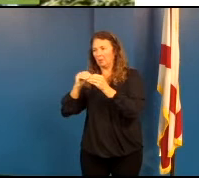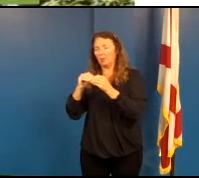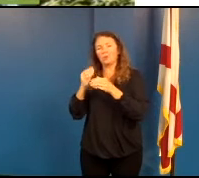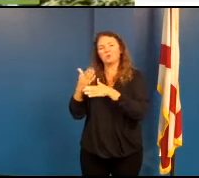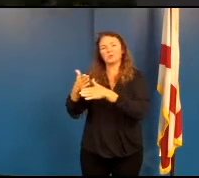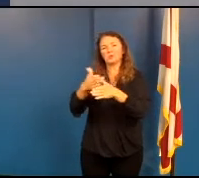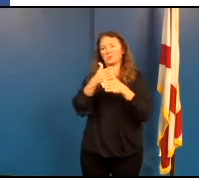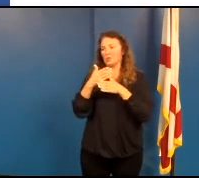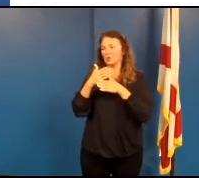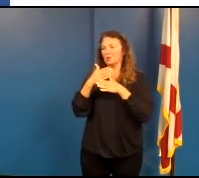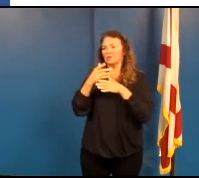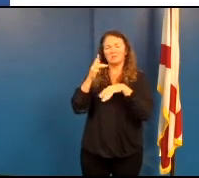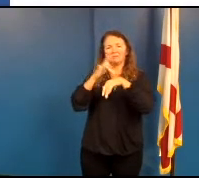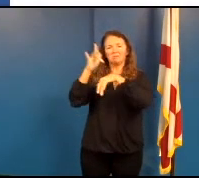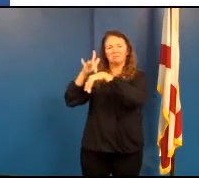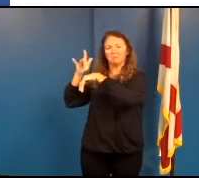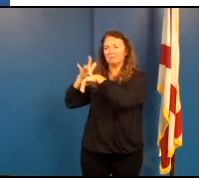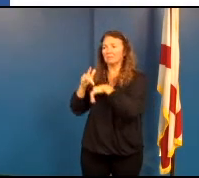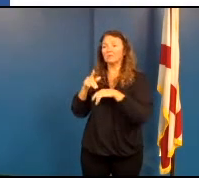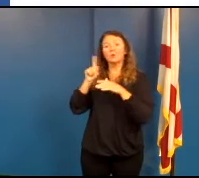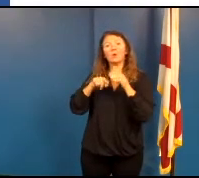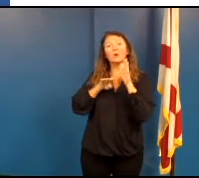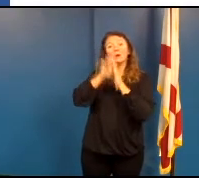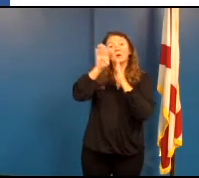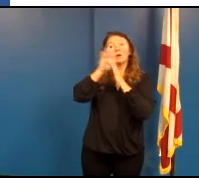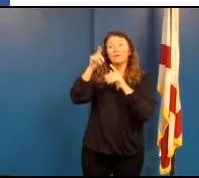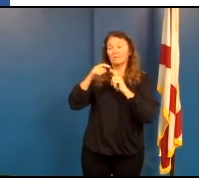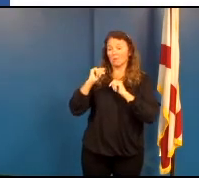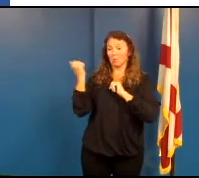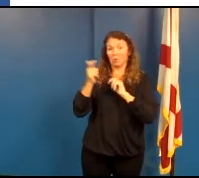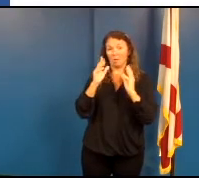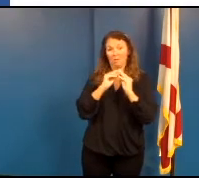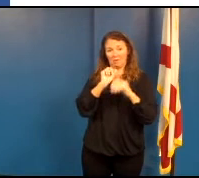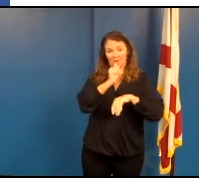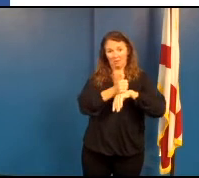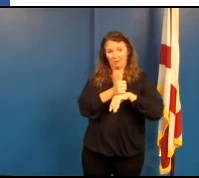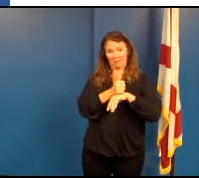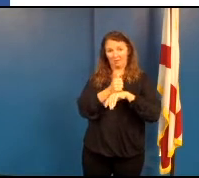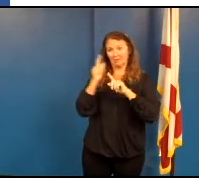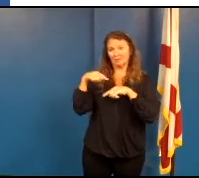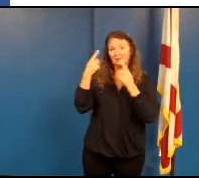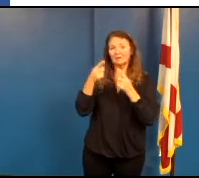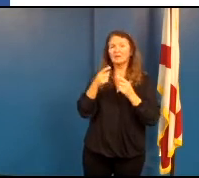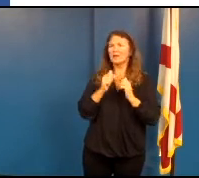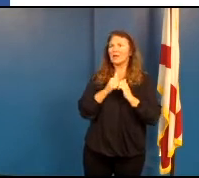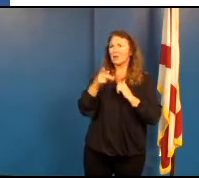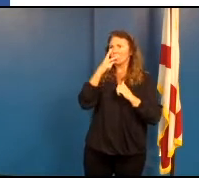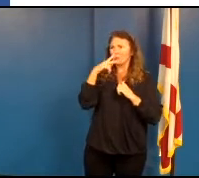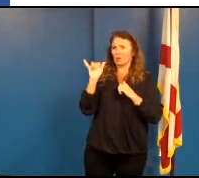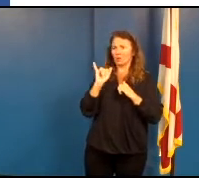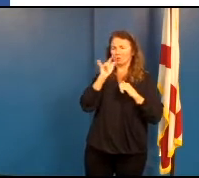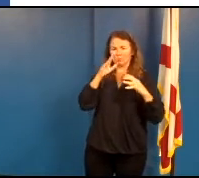share with you at a high level what emerged out of each of the pillars in terms of themes that